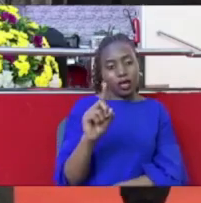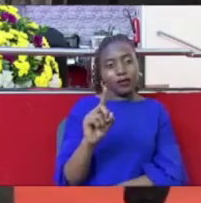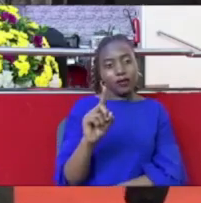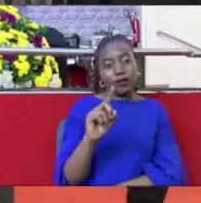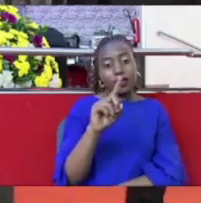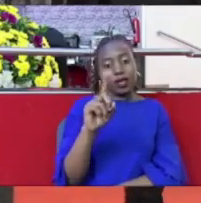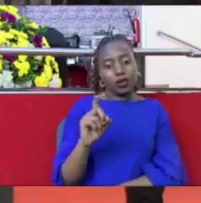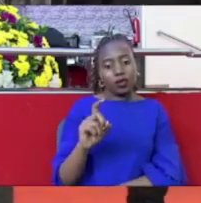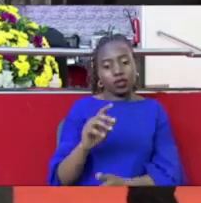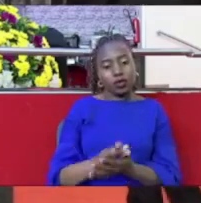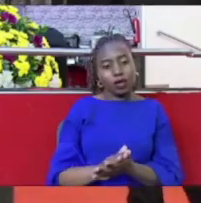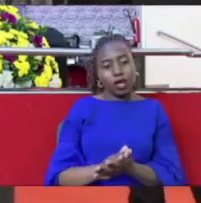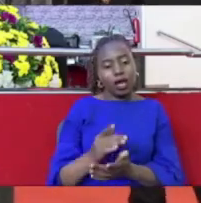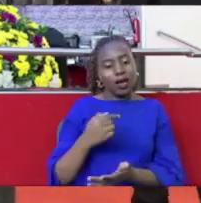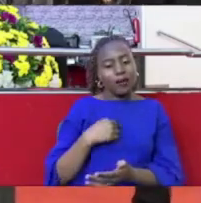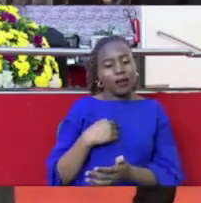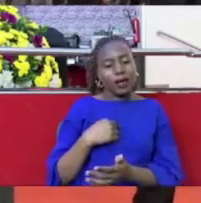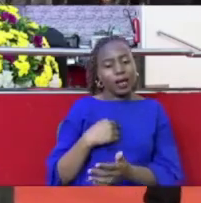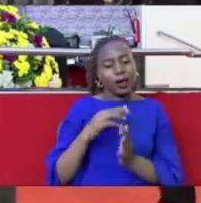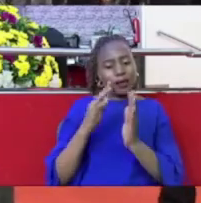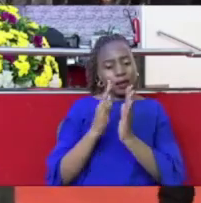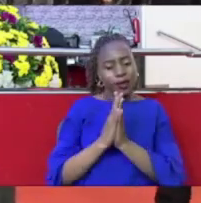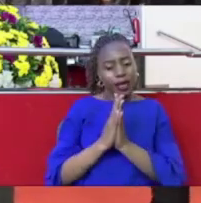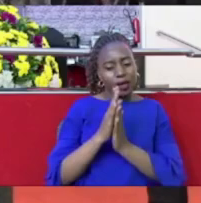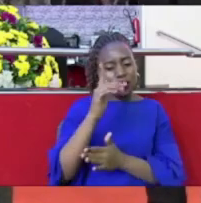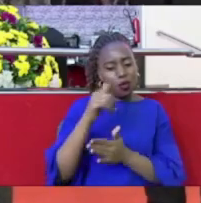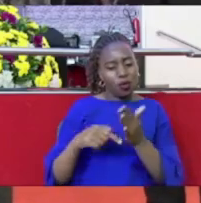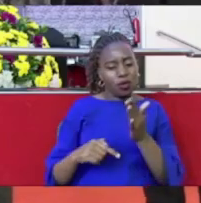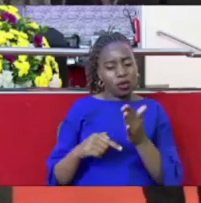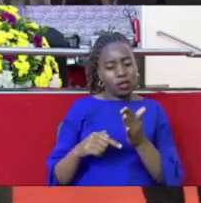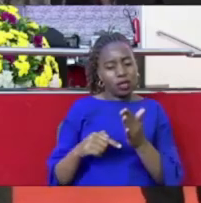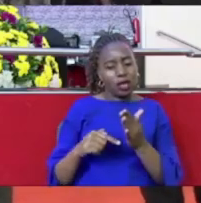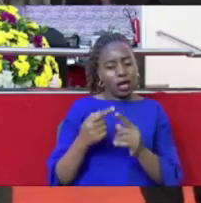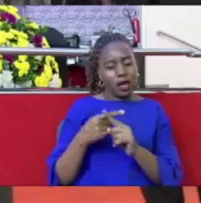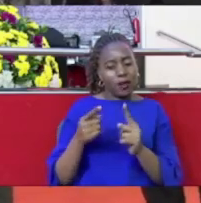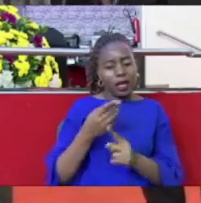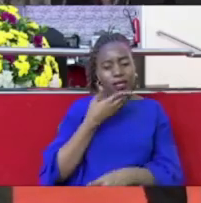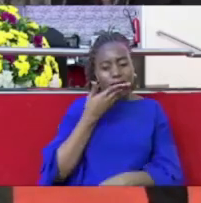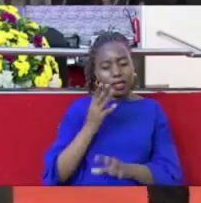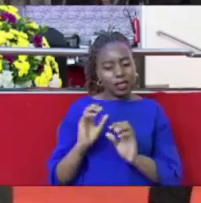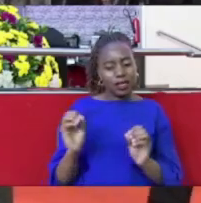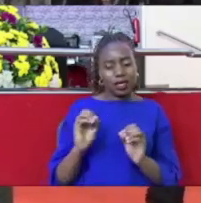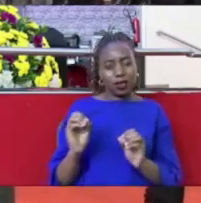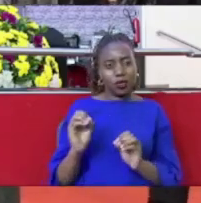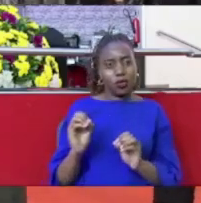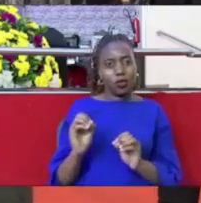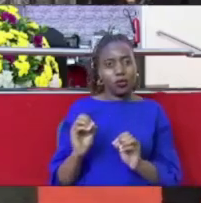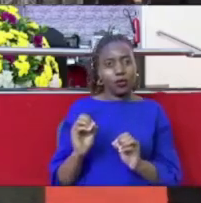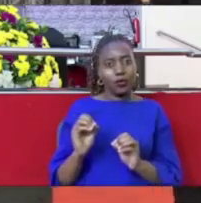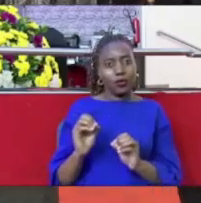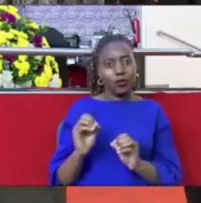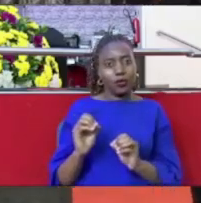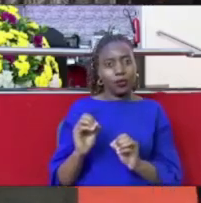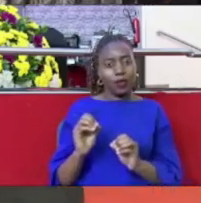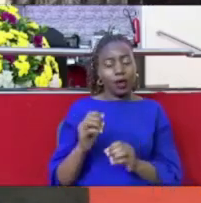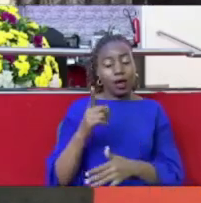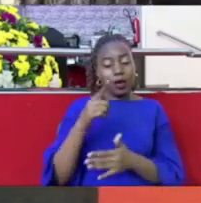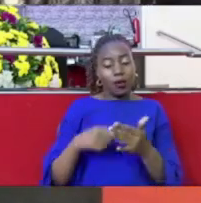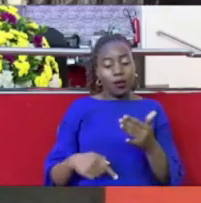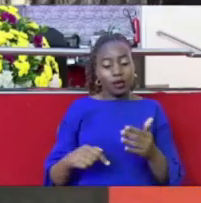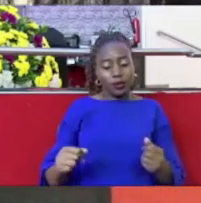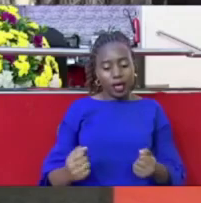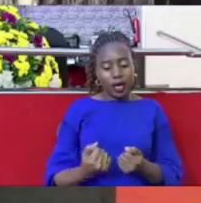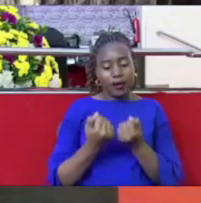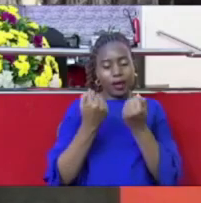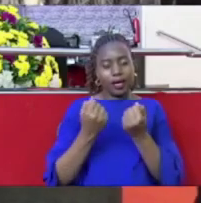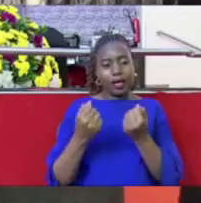I've been praying for this and I'm not seeing a miracle? What is this that has been happening in my life?